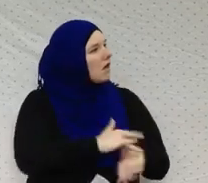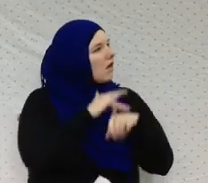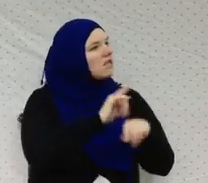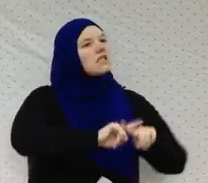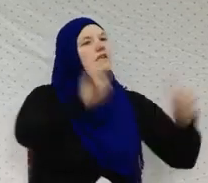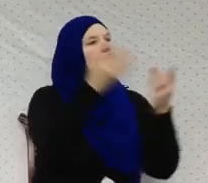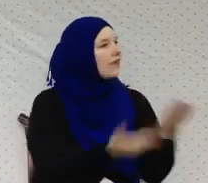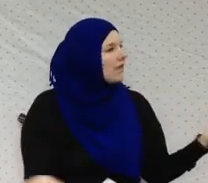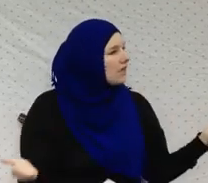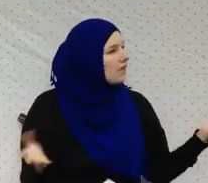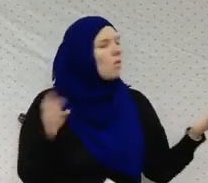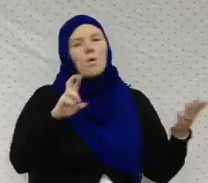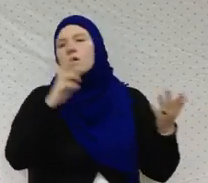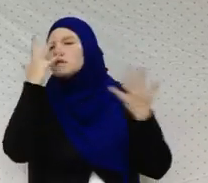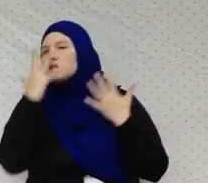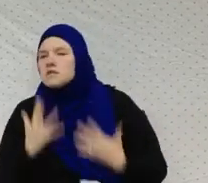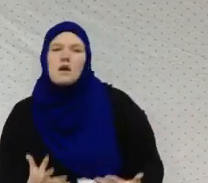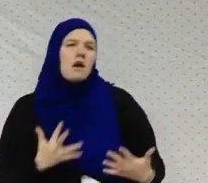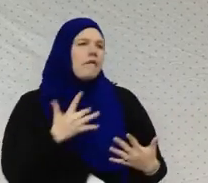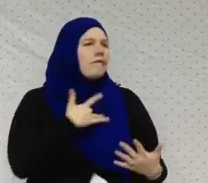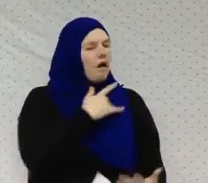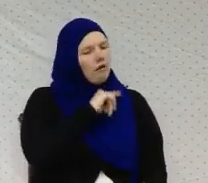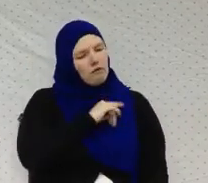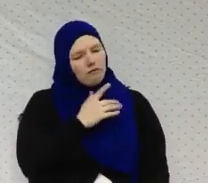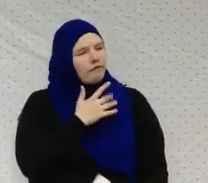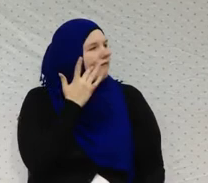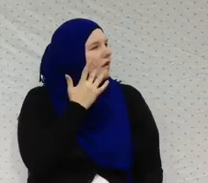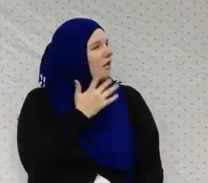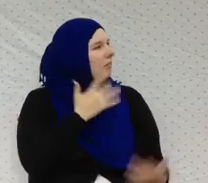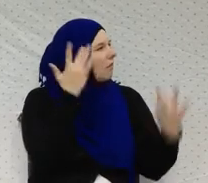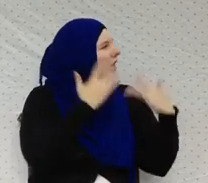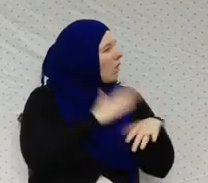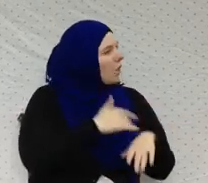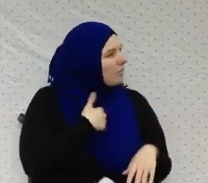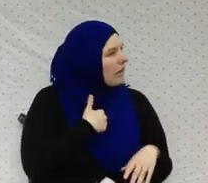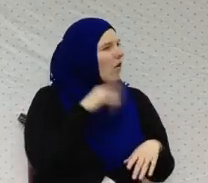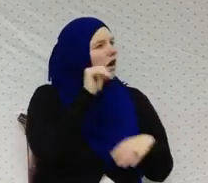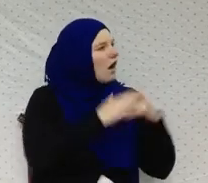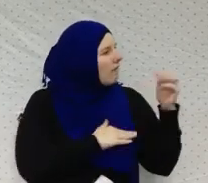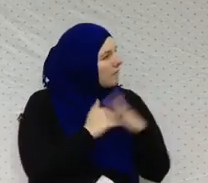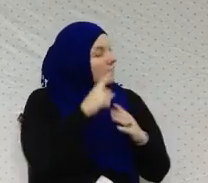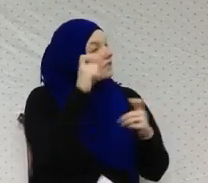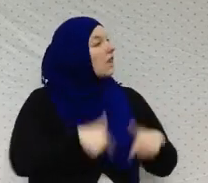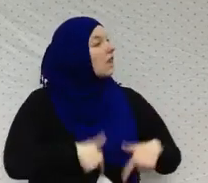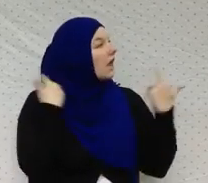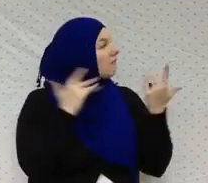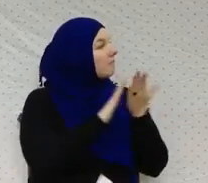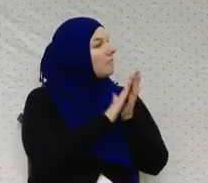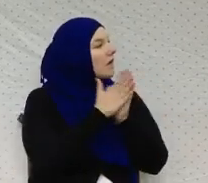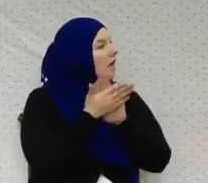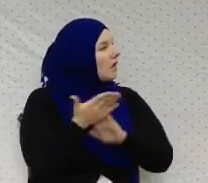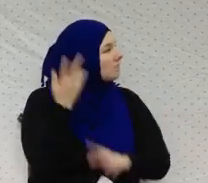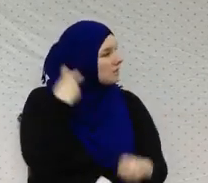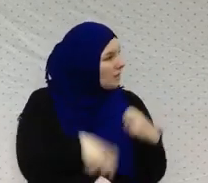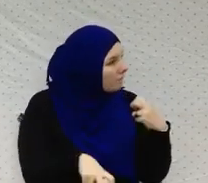overoccupied and busy and sad and sorry and uncomfortable, because